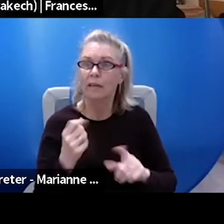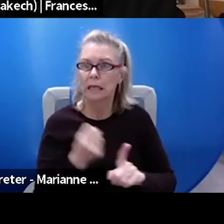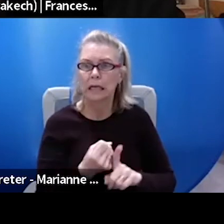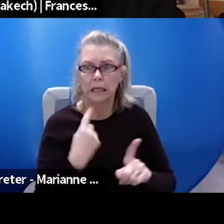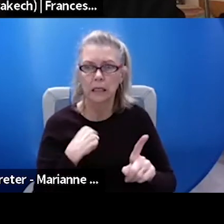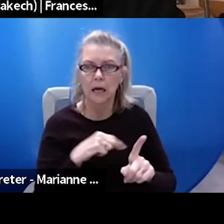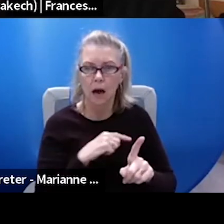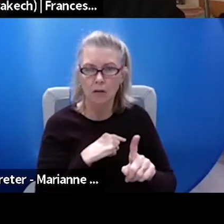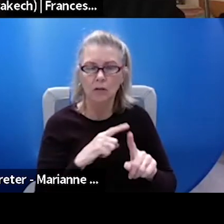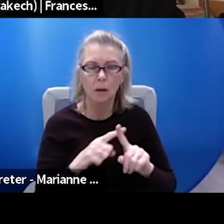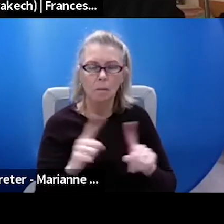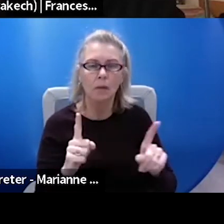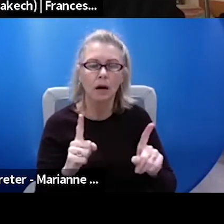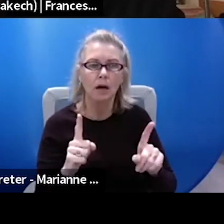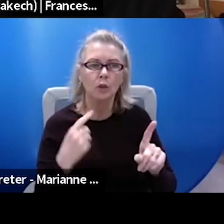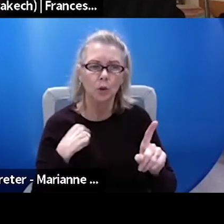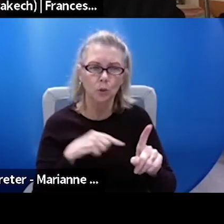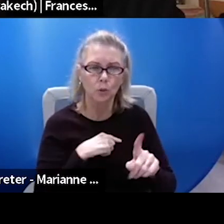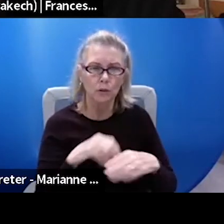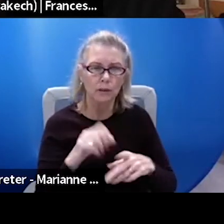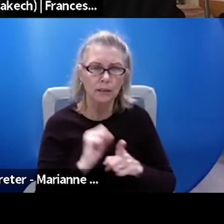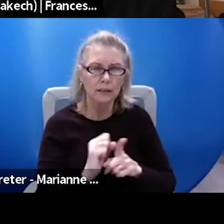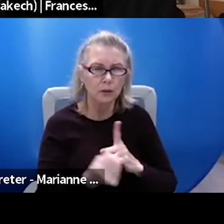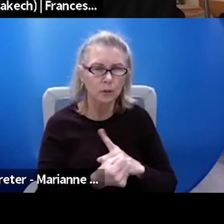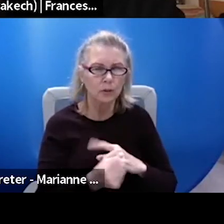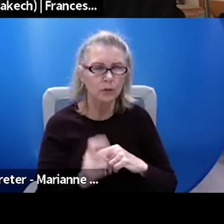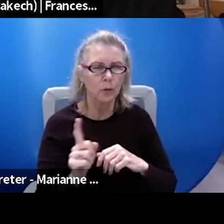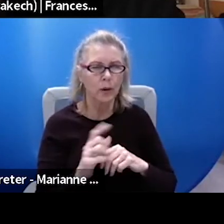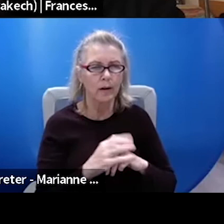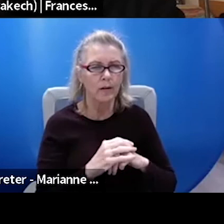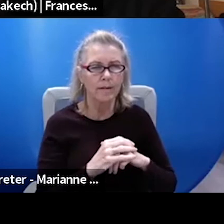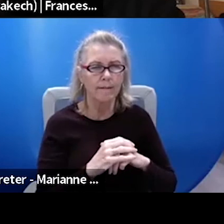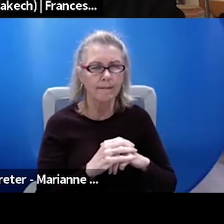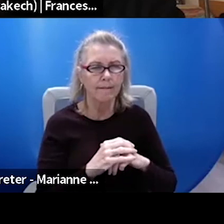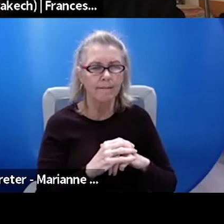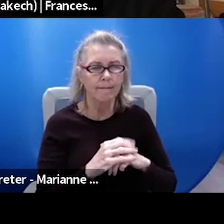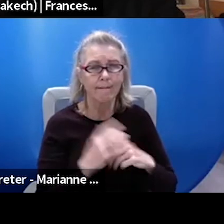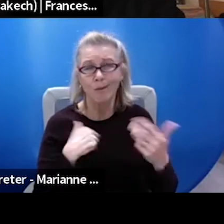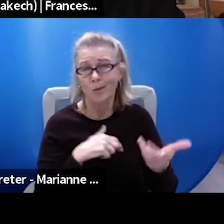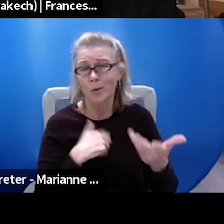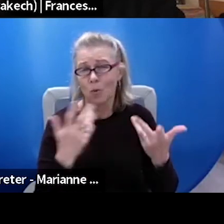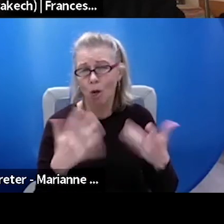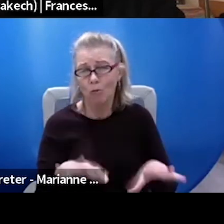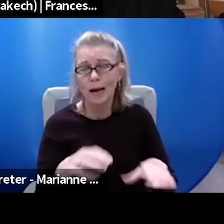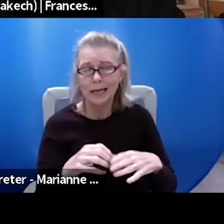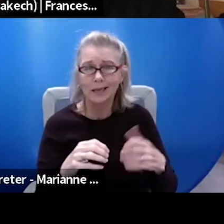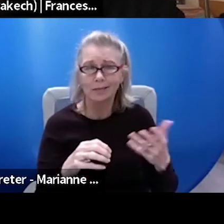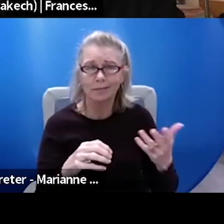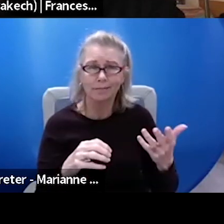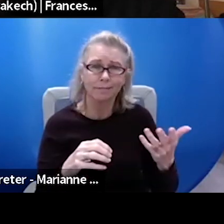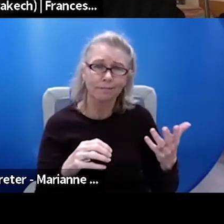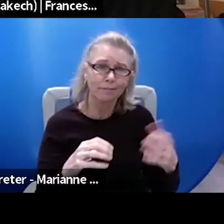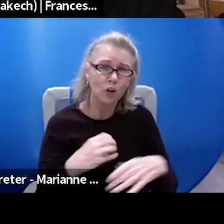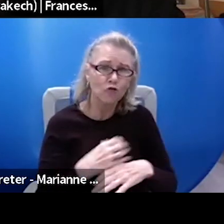we are in a situation where we were already in crisis and already families